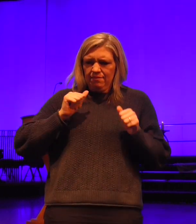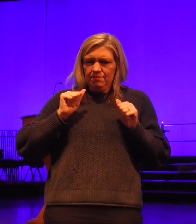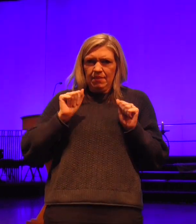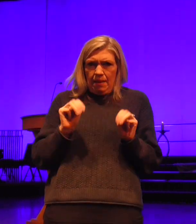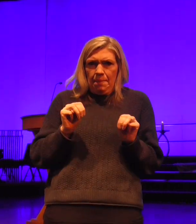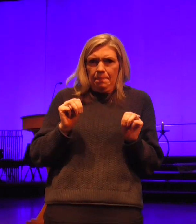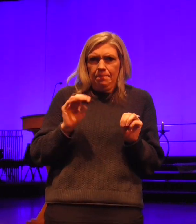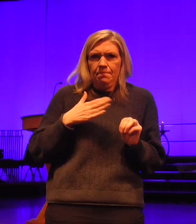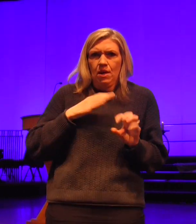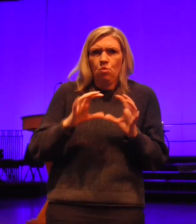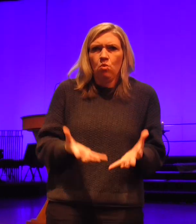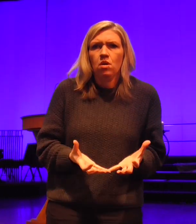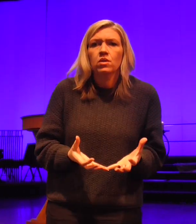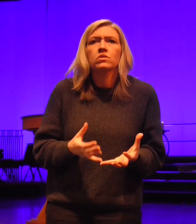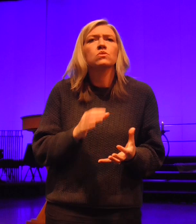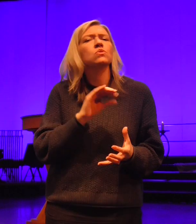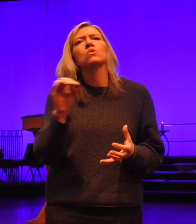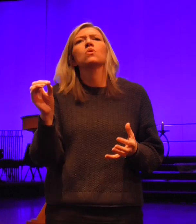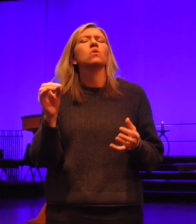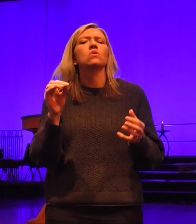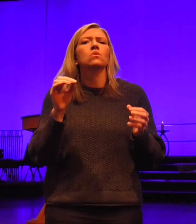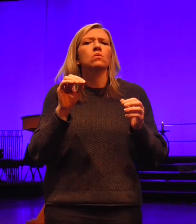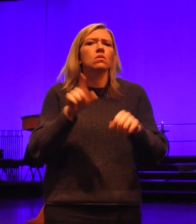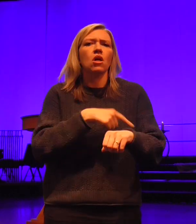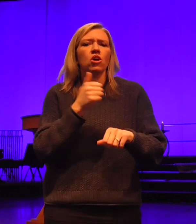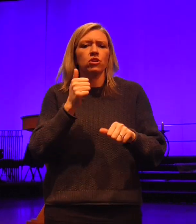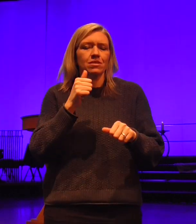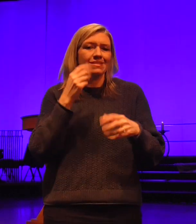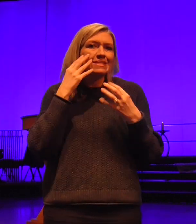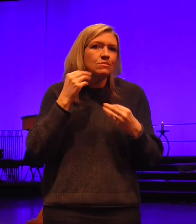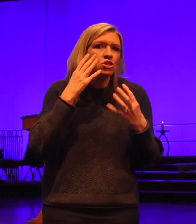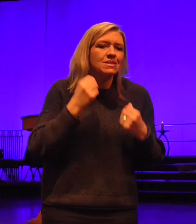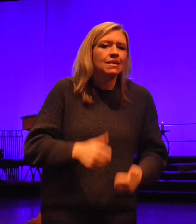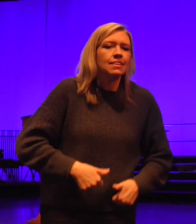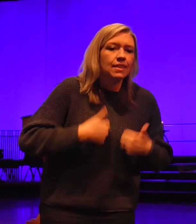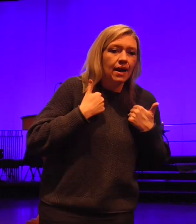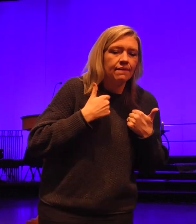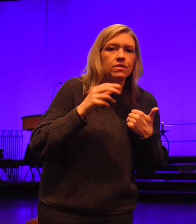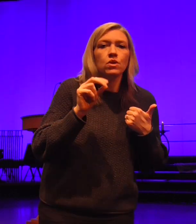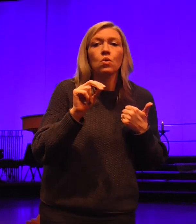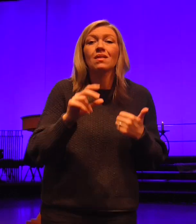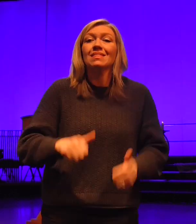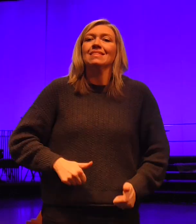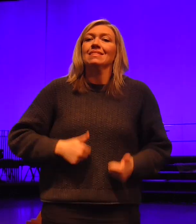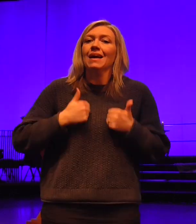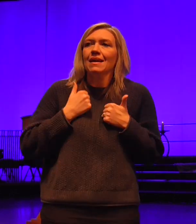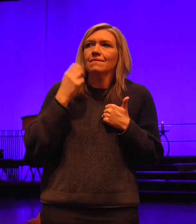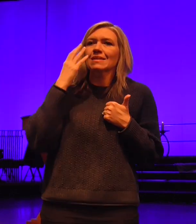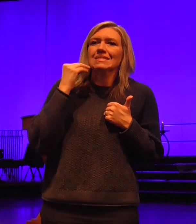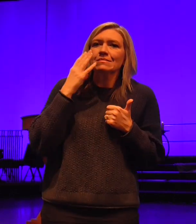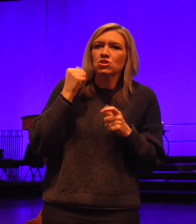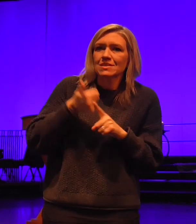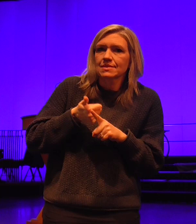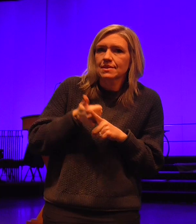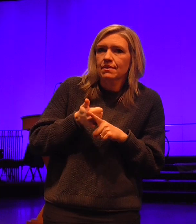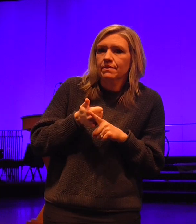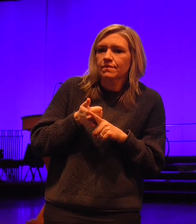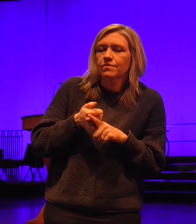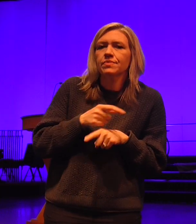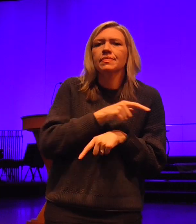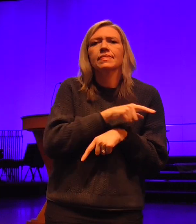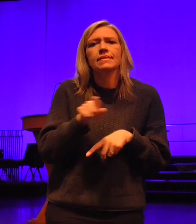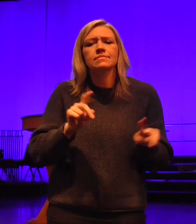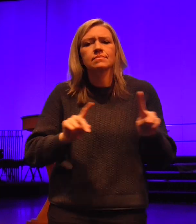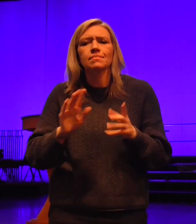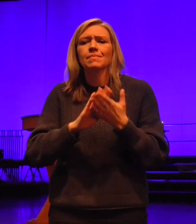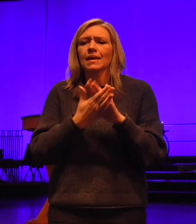longer people experiencing life. They were life experiencing itself. They were their own saviors,